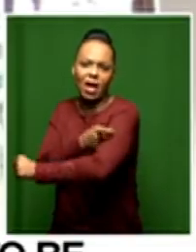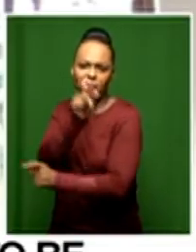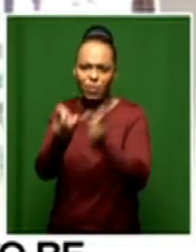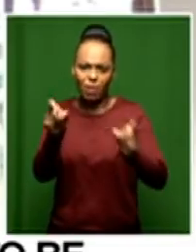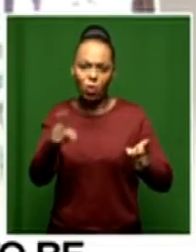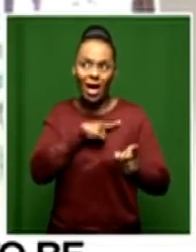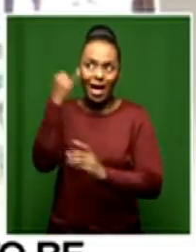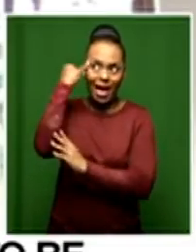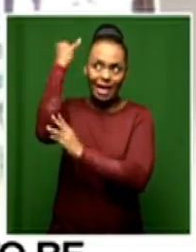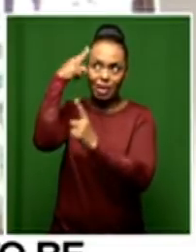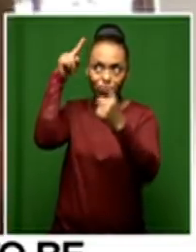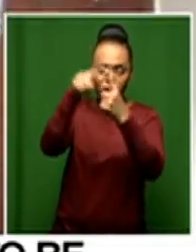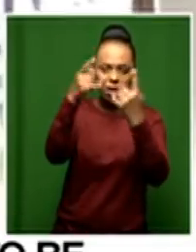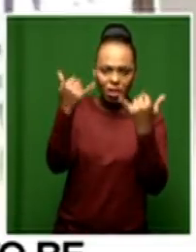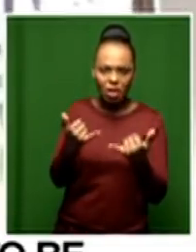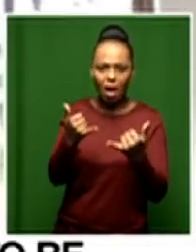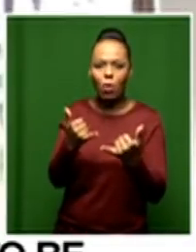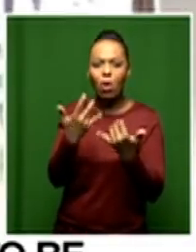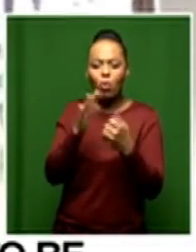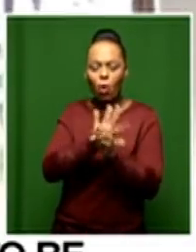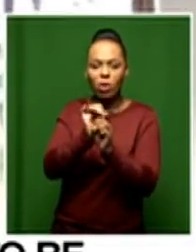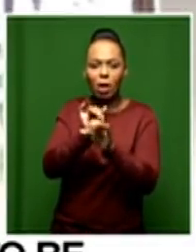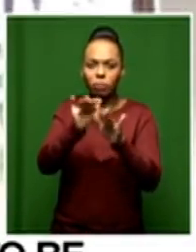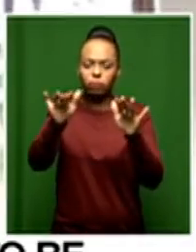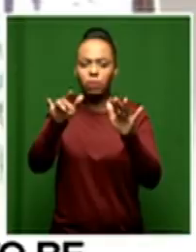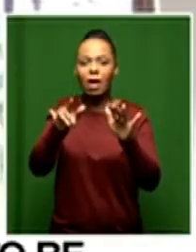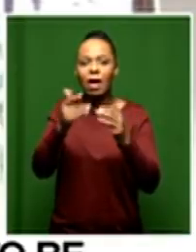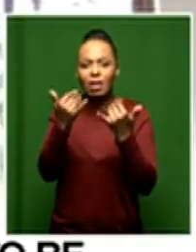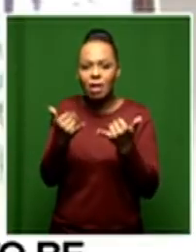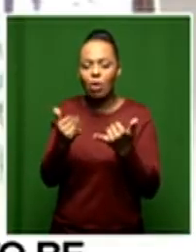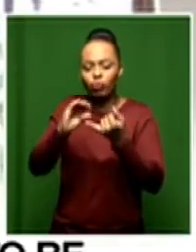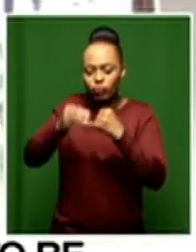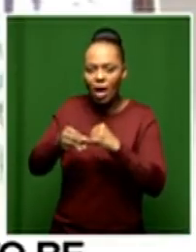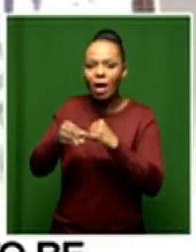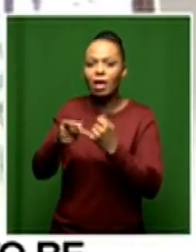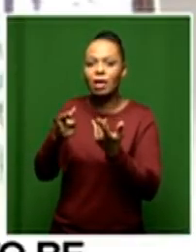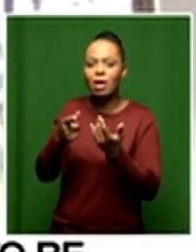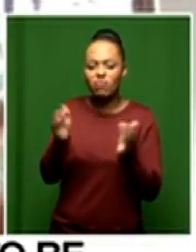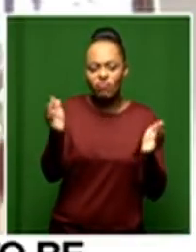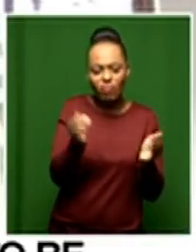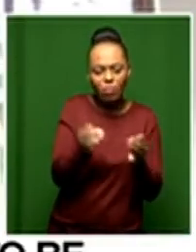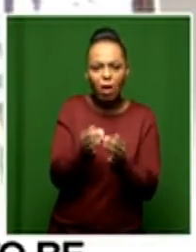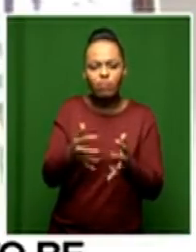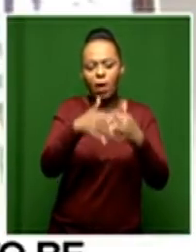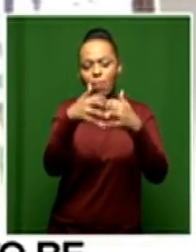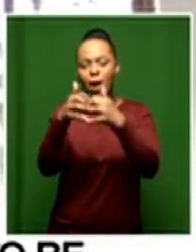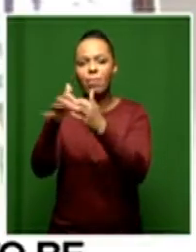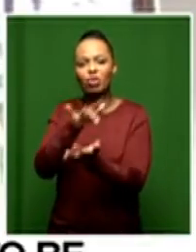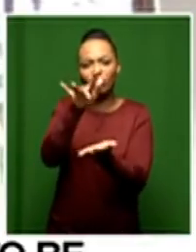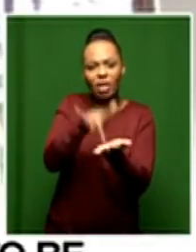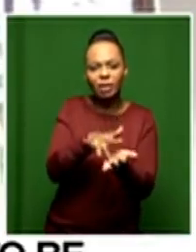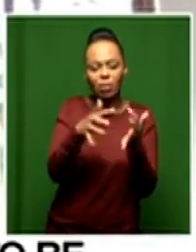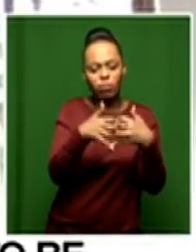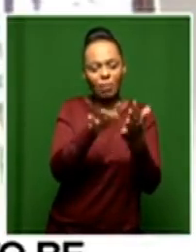the idea it is, as the number grows, to make that not only a medical facility. So, for example, now we